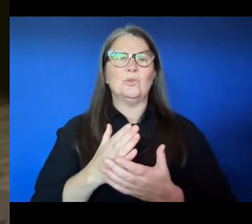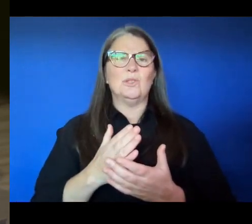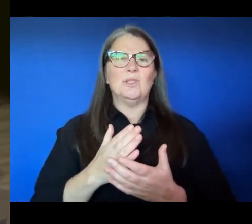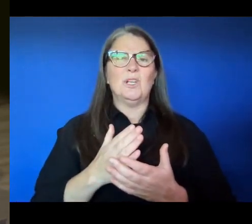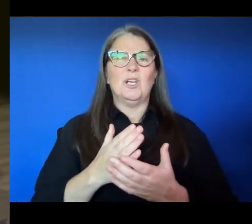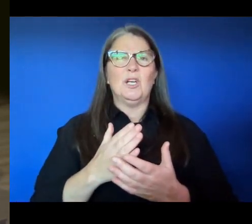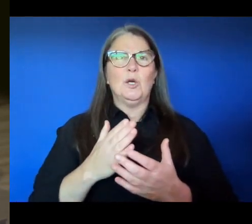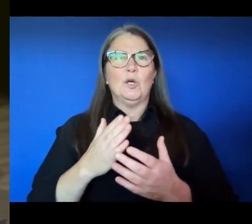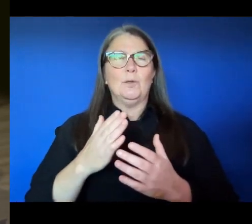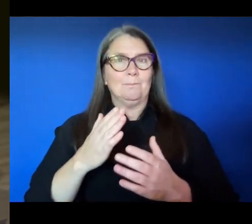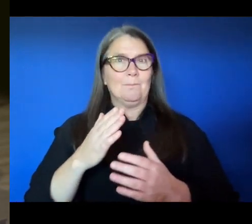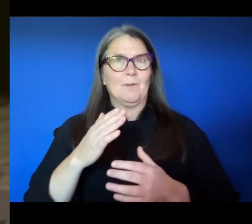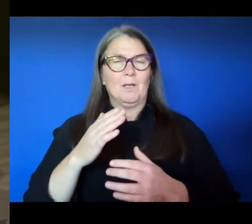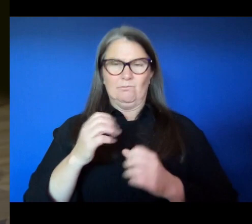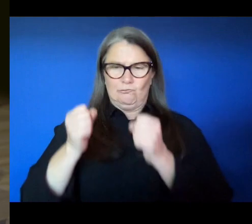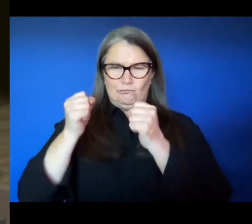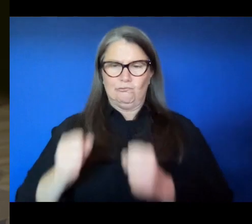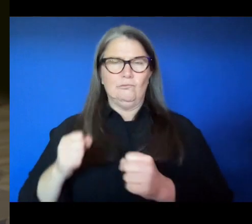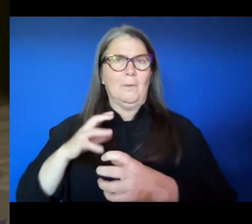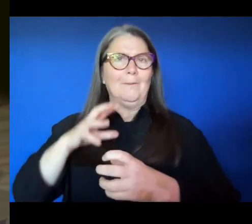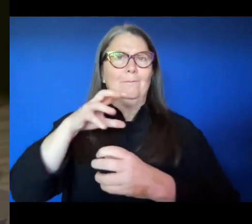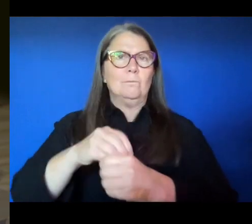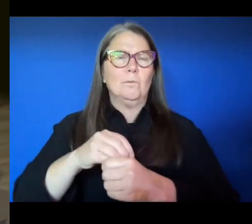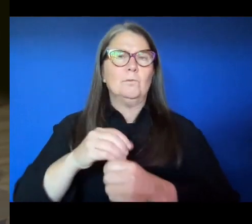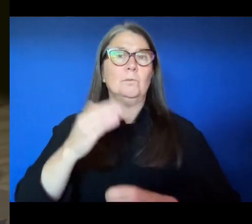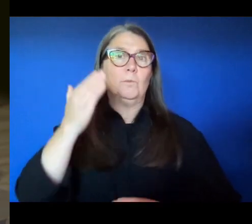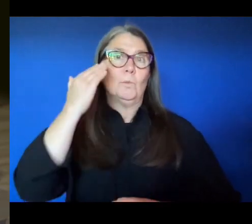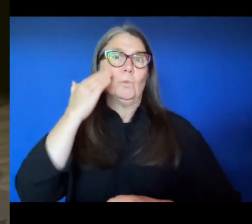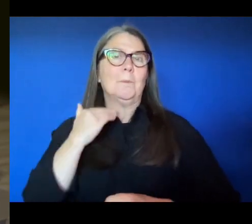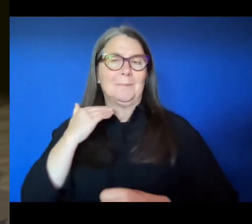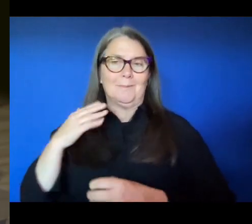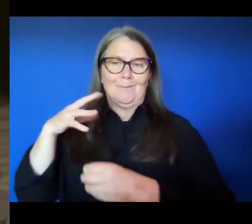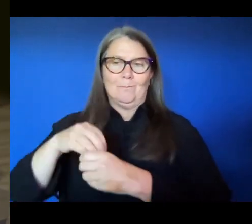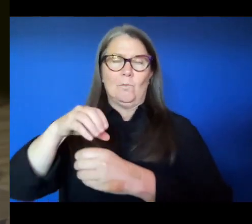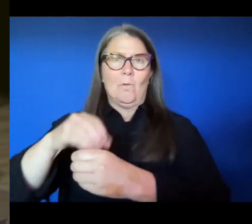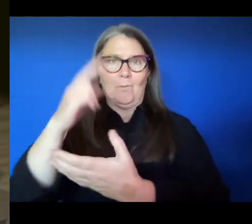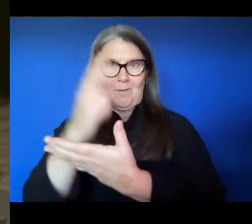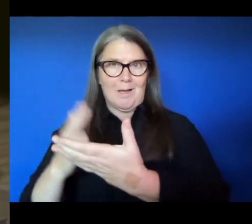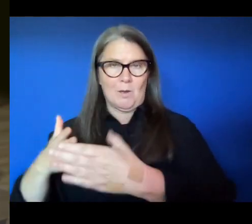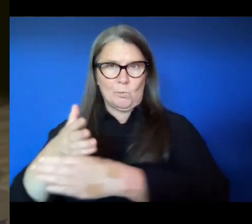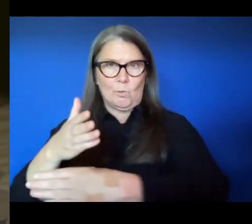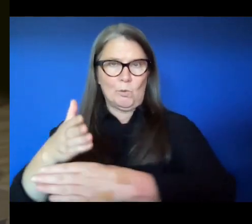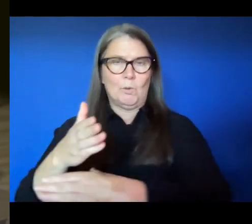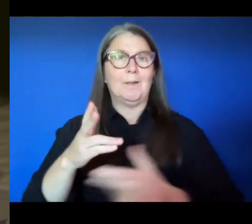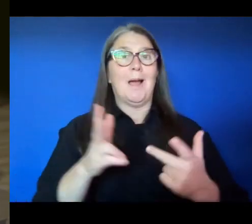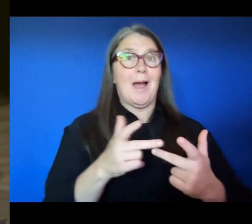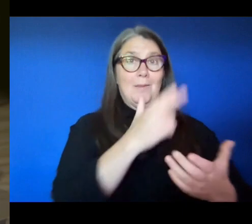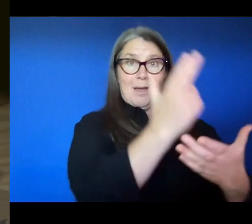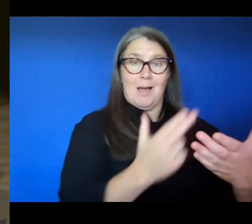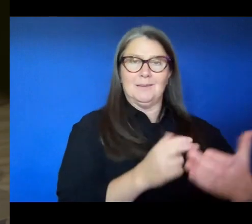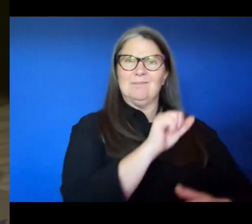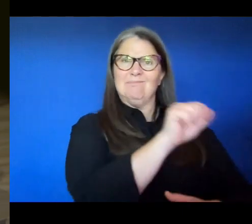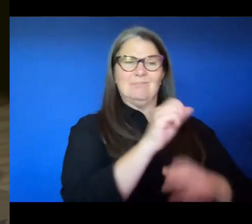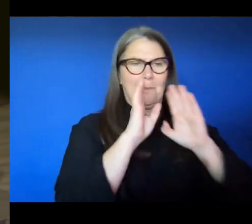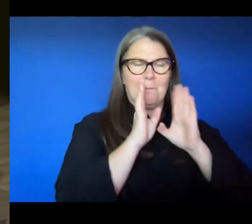the symbolism of women and whiteness in historical illustration and contemporary media alike. Their works were commissioned